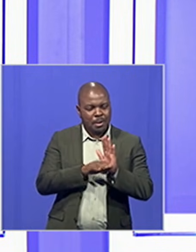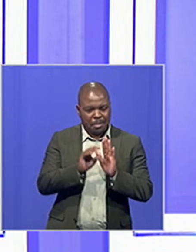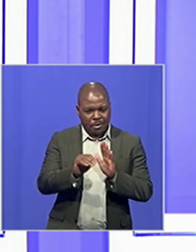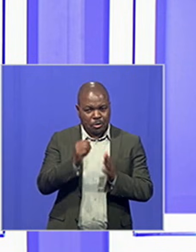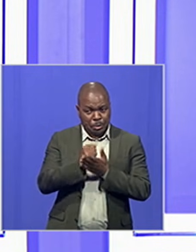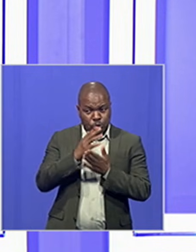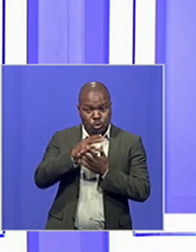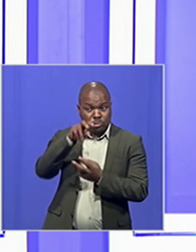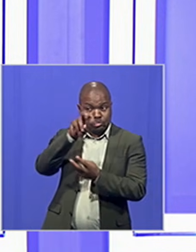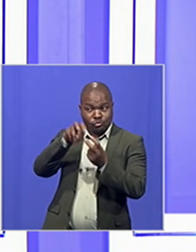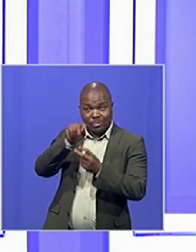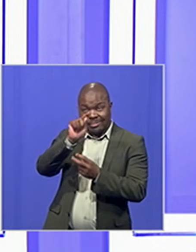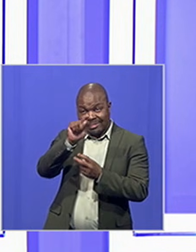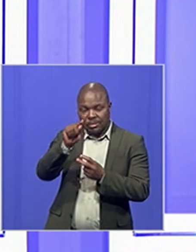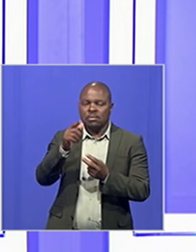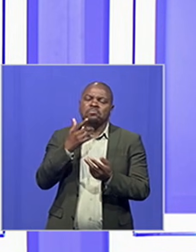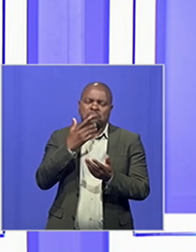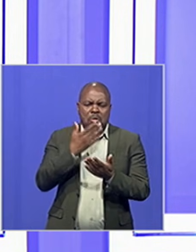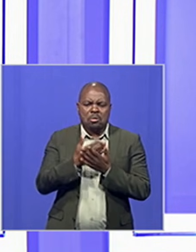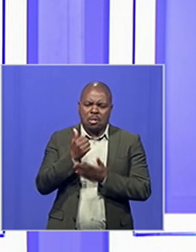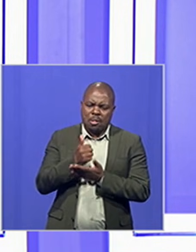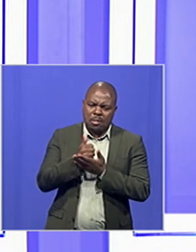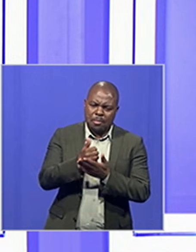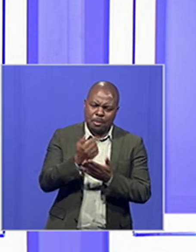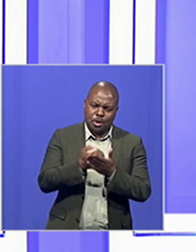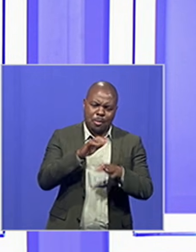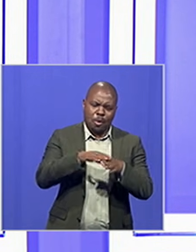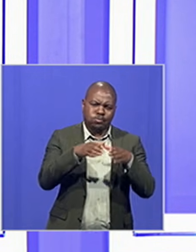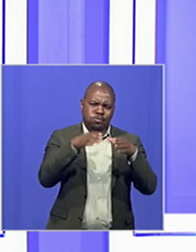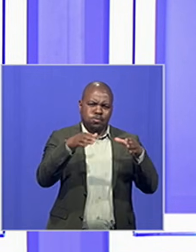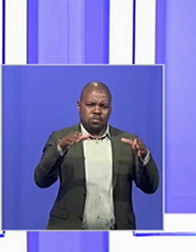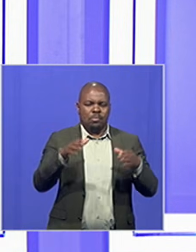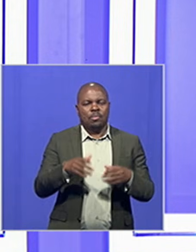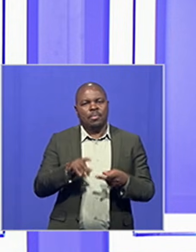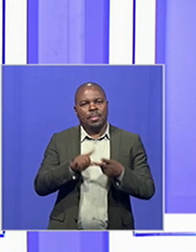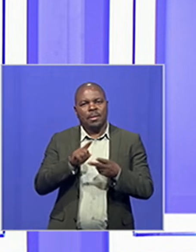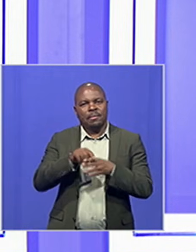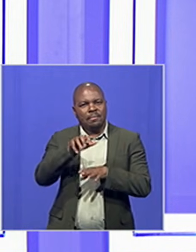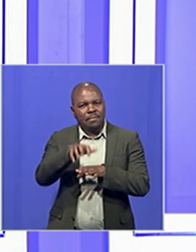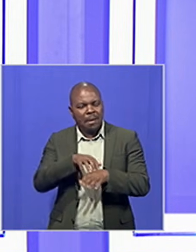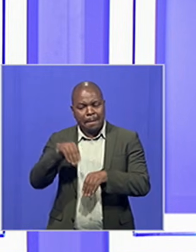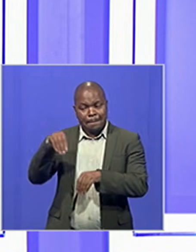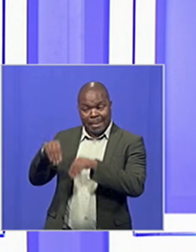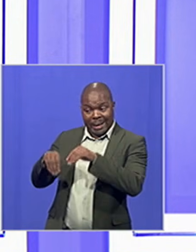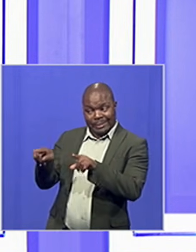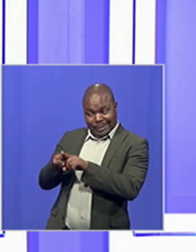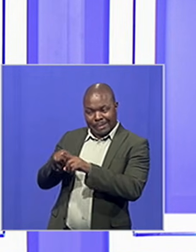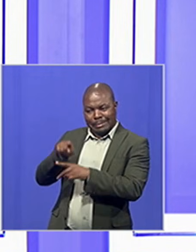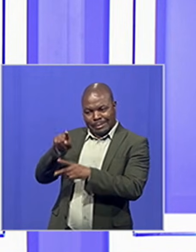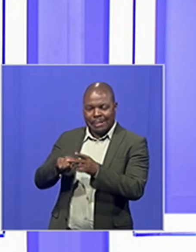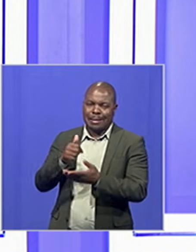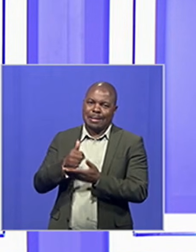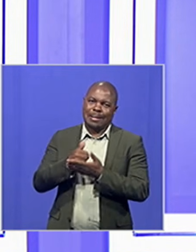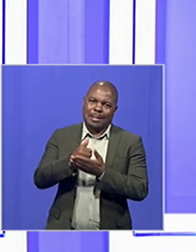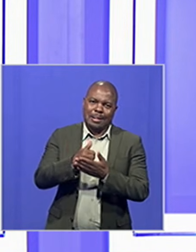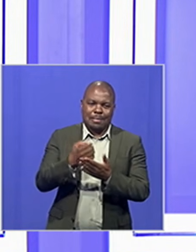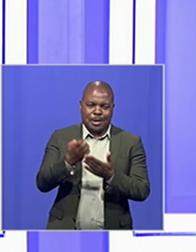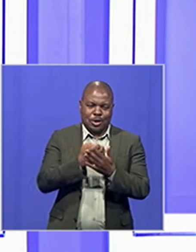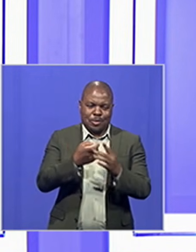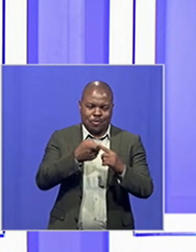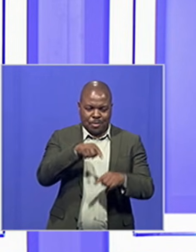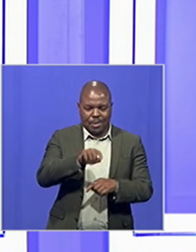nna le seabe se se nang le bokao mo kgodisong ya ikonomi. Temothuo le meepo di kailwe le tsone tse di thusang go godisa